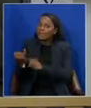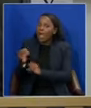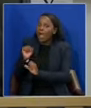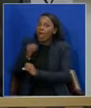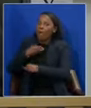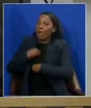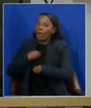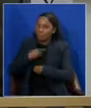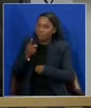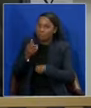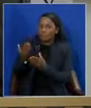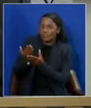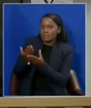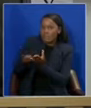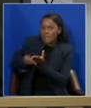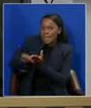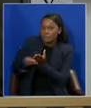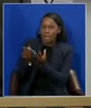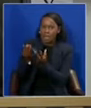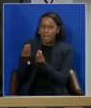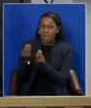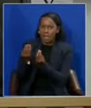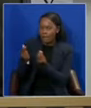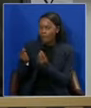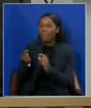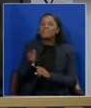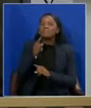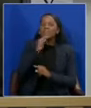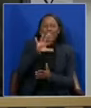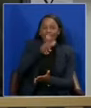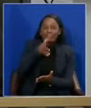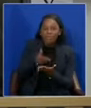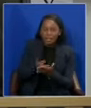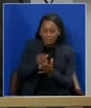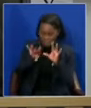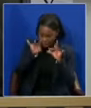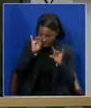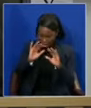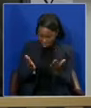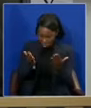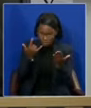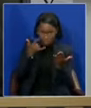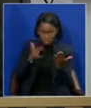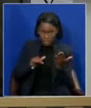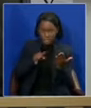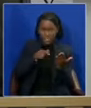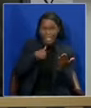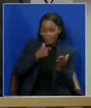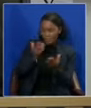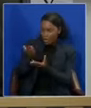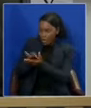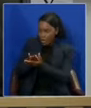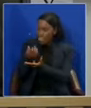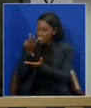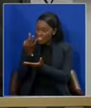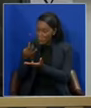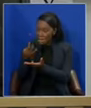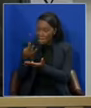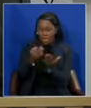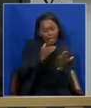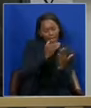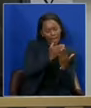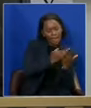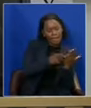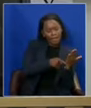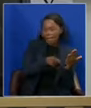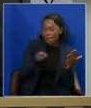you have to audit everything. Whether the docket comprises of 3 dockets inside, we have to audit all of them and give the picture. Because maybe